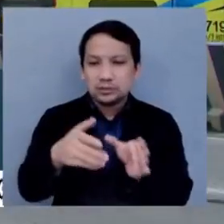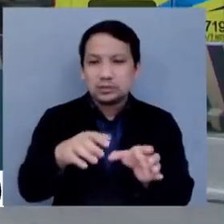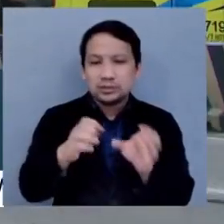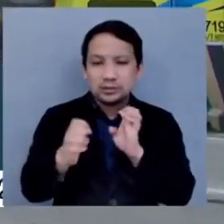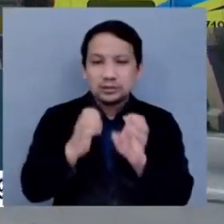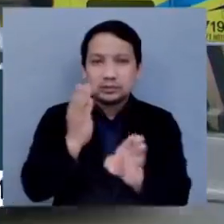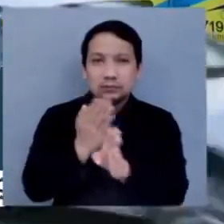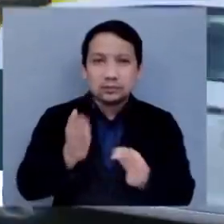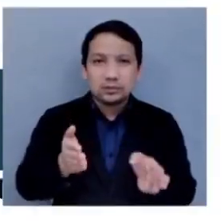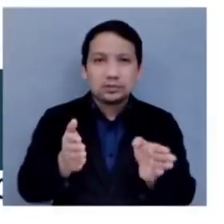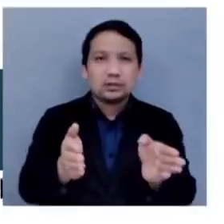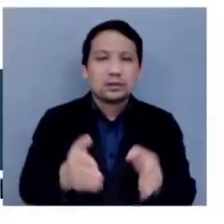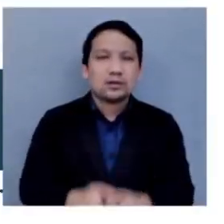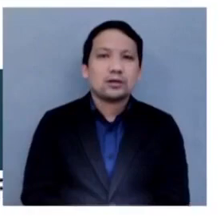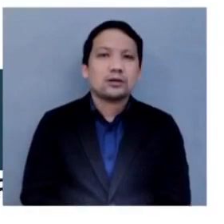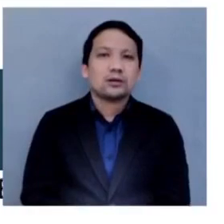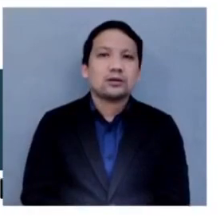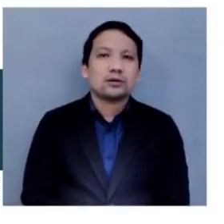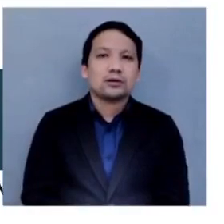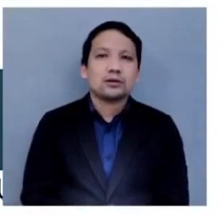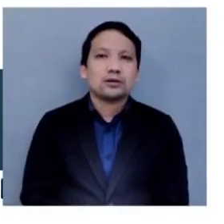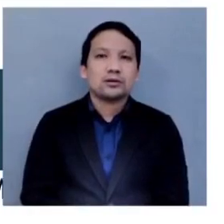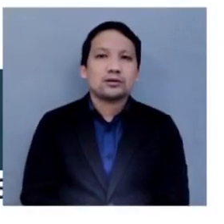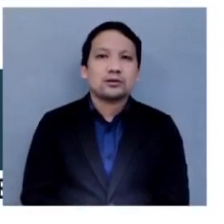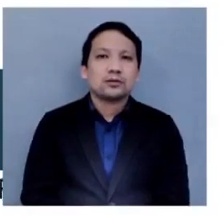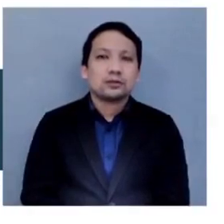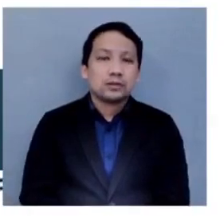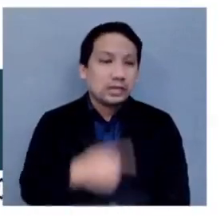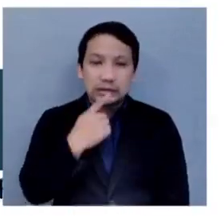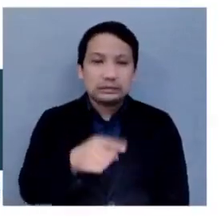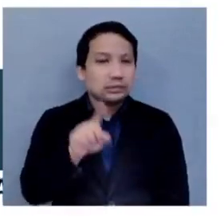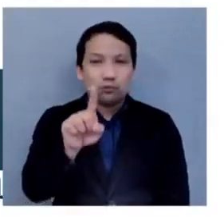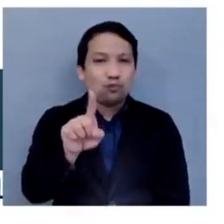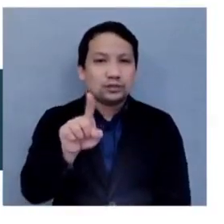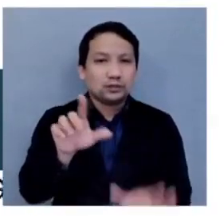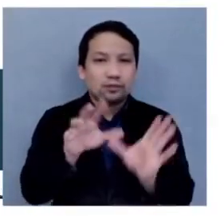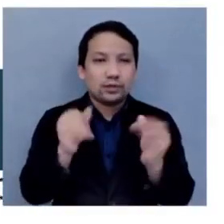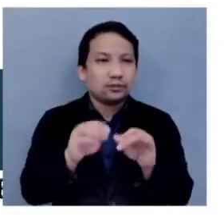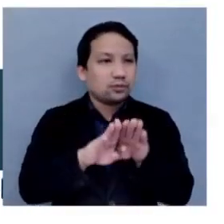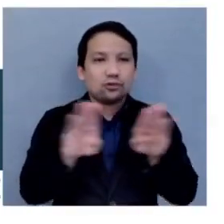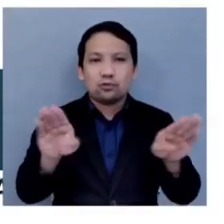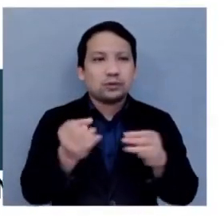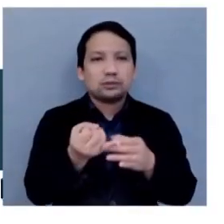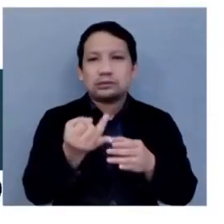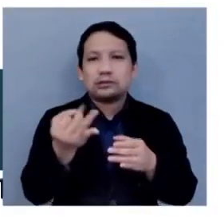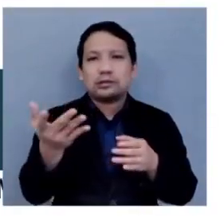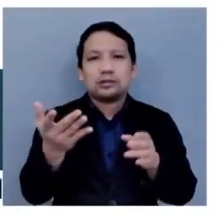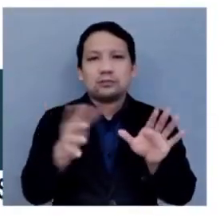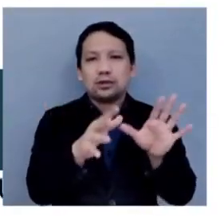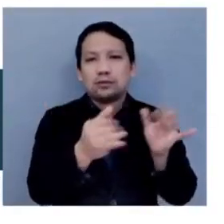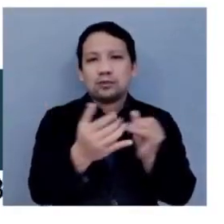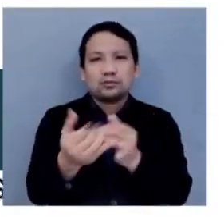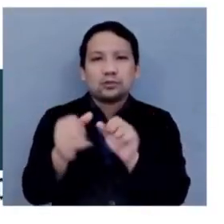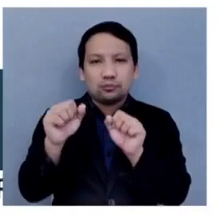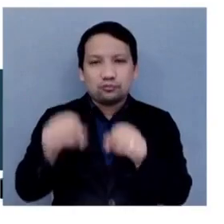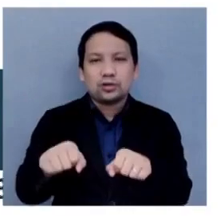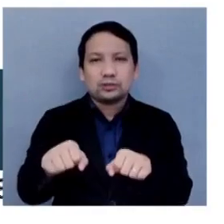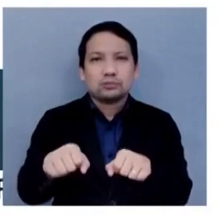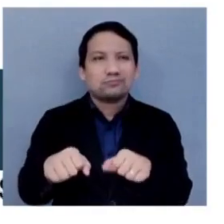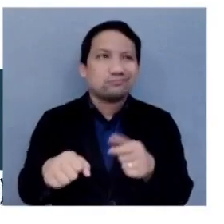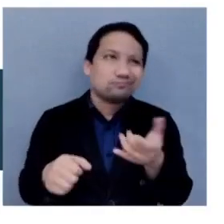going to be like operated by just one entity. They're open to several entities, maybe